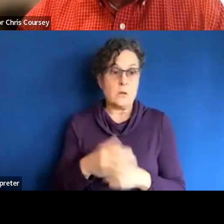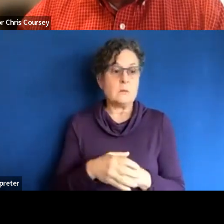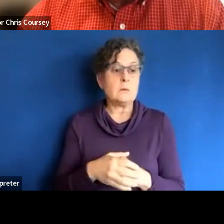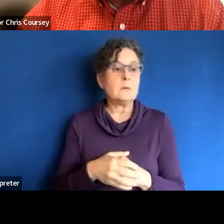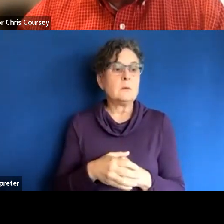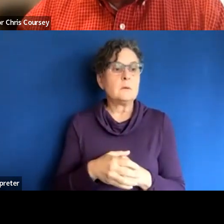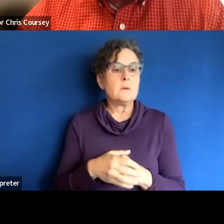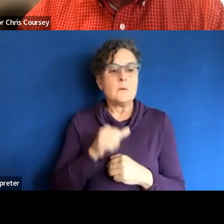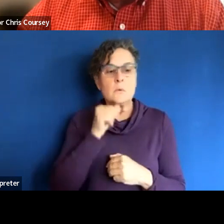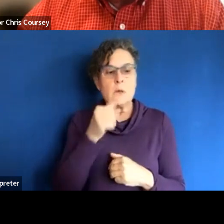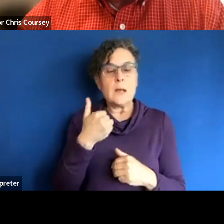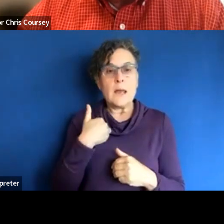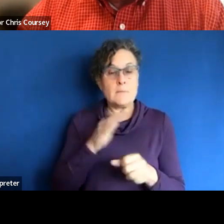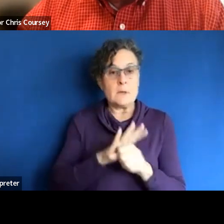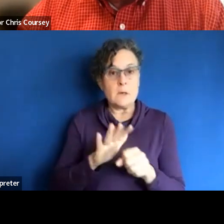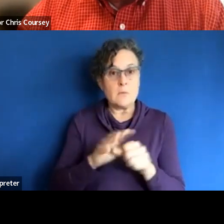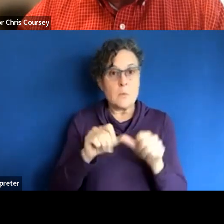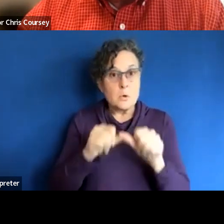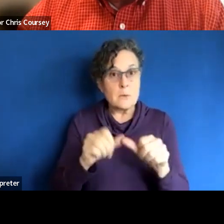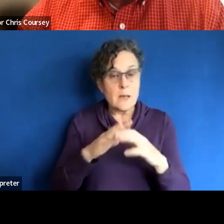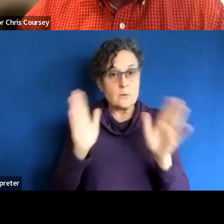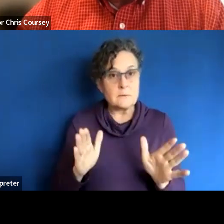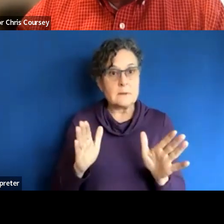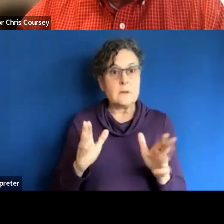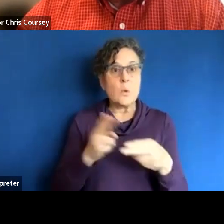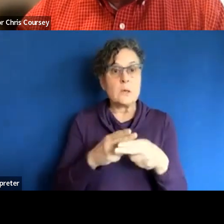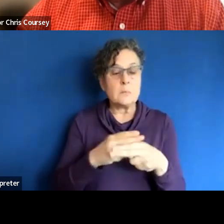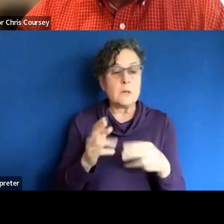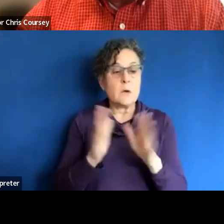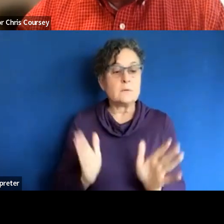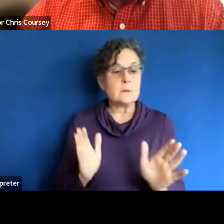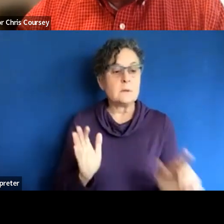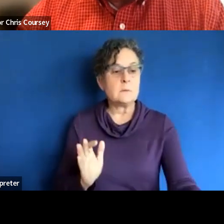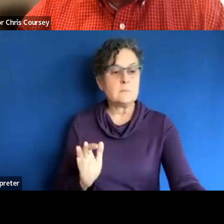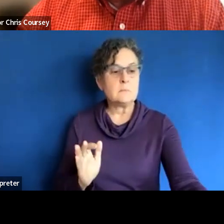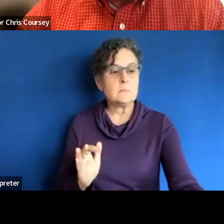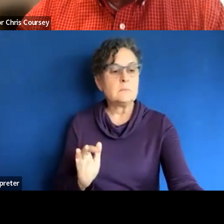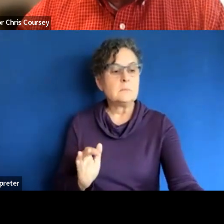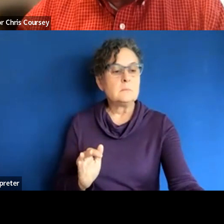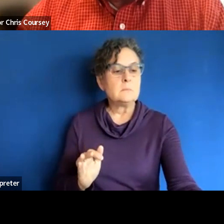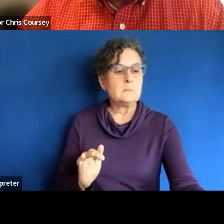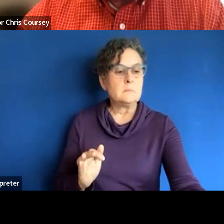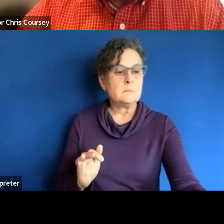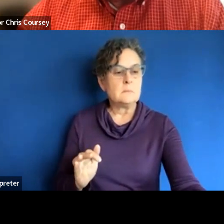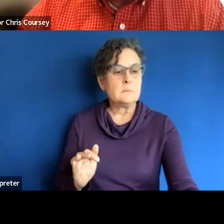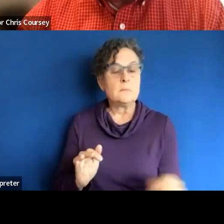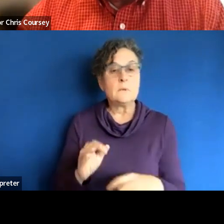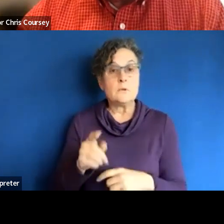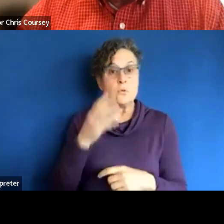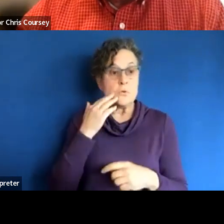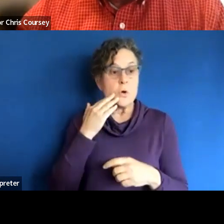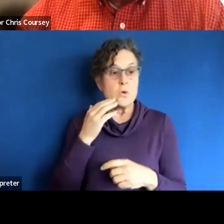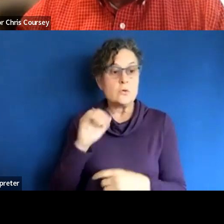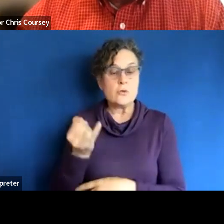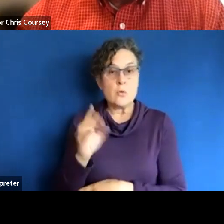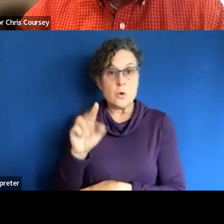interim housing, and shelter solutions. And so many of you know that the Joe Rodota Trail, as Supervisor Corsi mentioned, has been in the